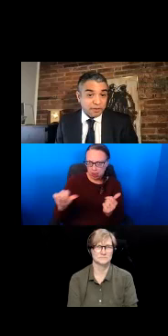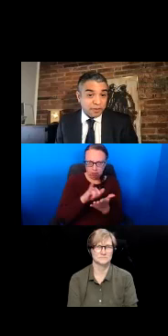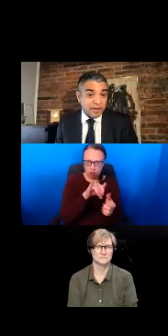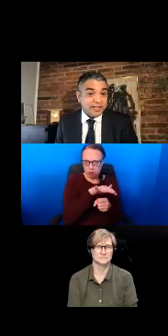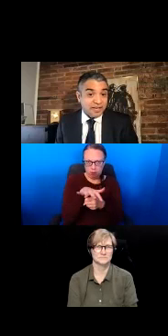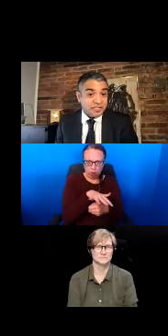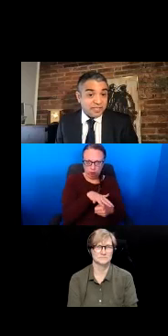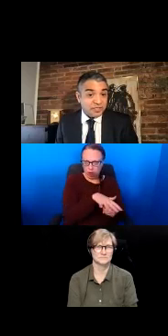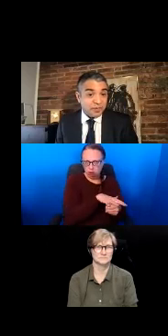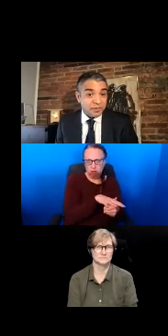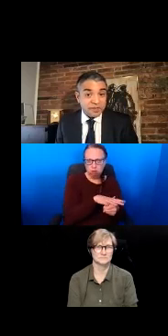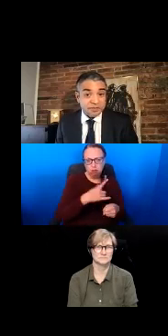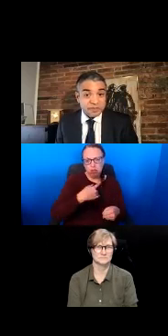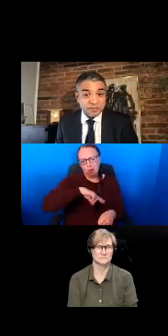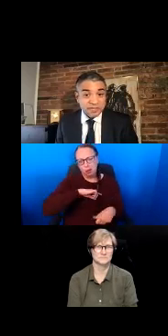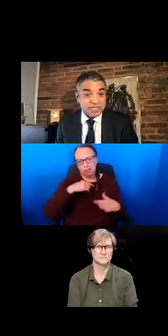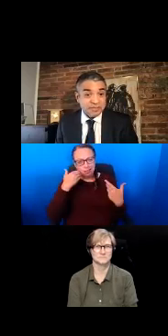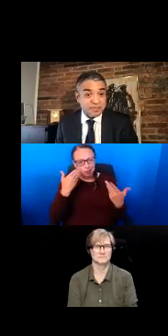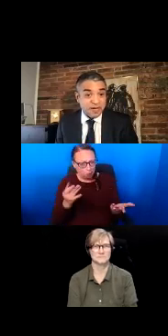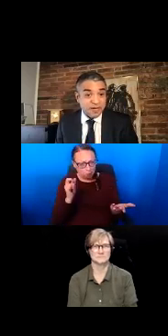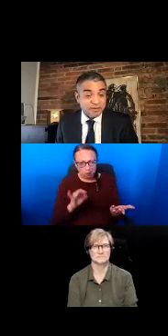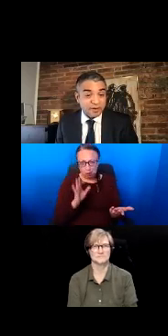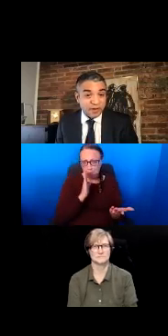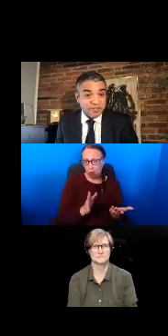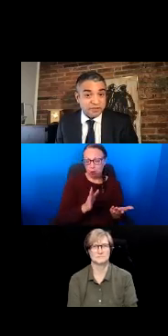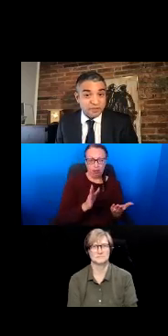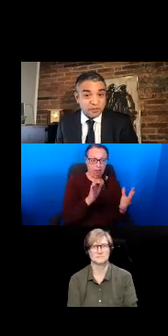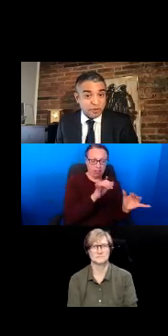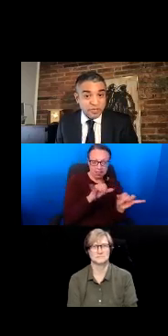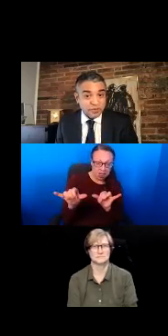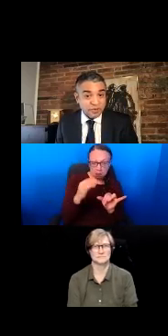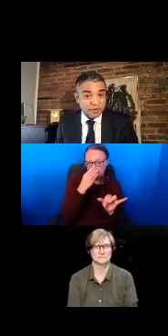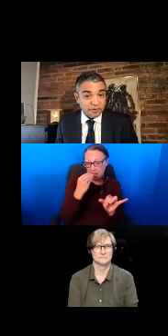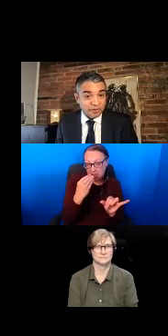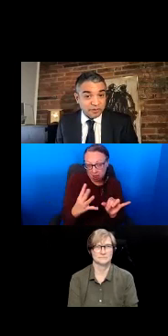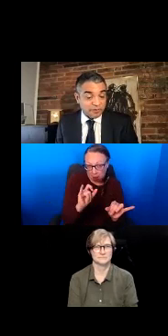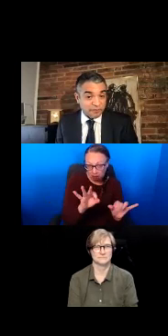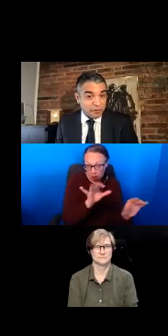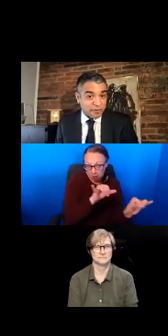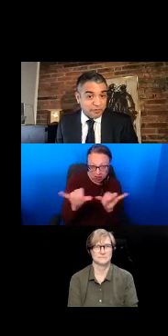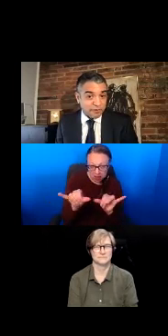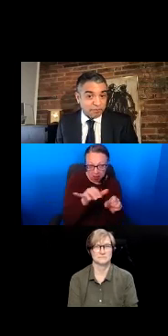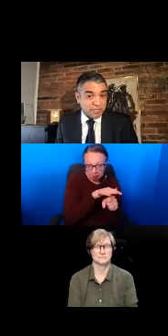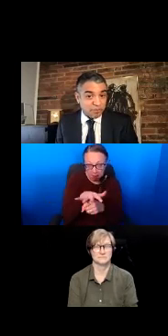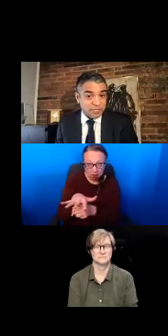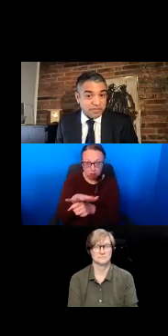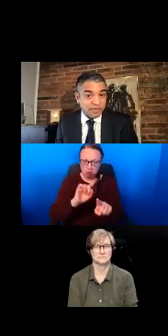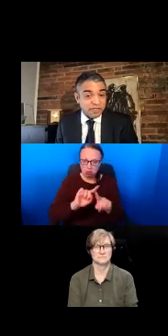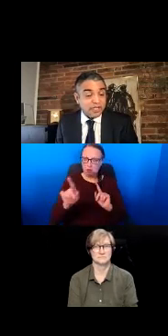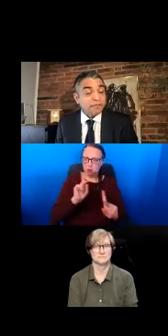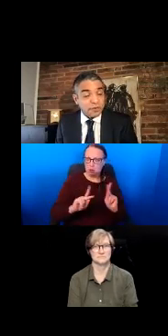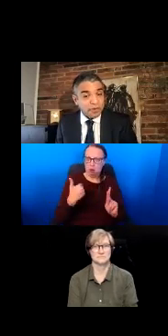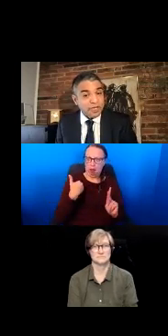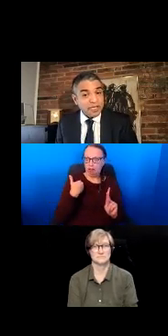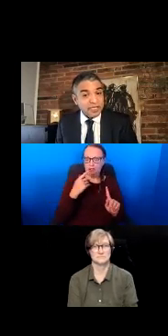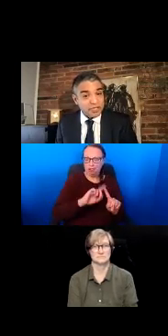we were agnostic as to whether or not it was going to be the same spot across individuals. So different folks may have different best points of stimulation. If